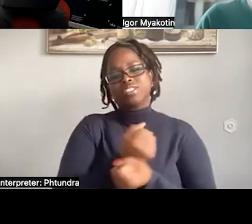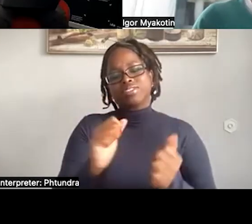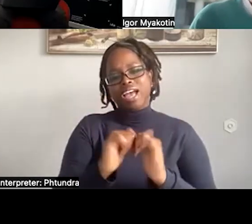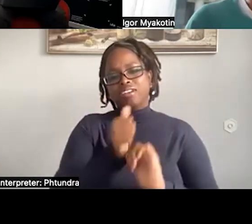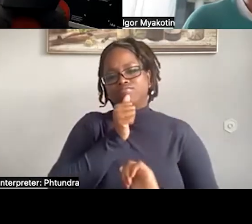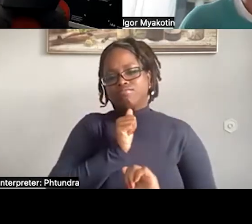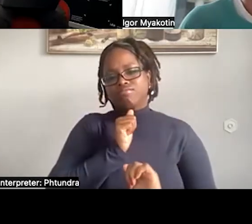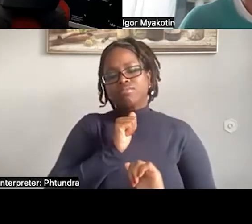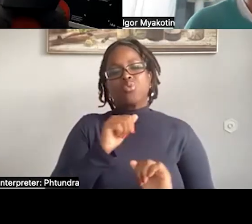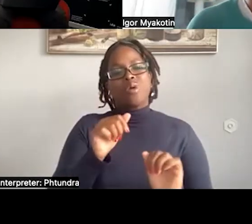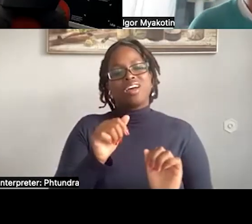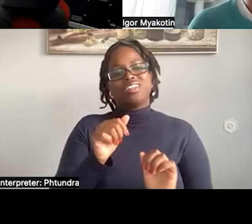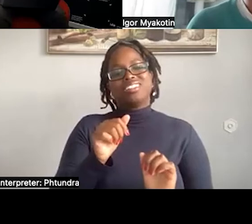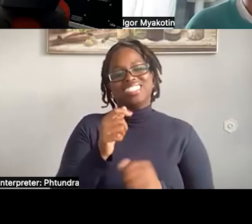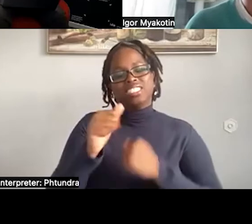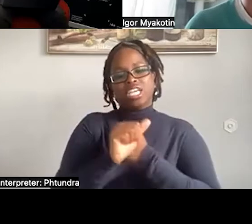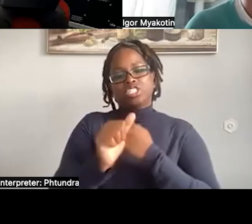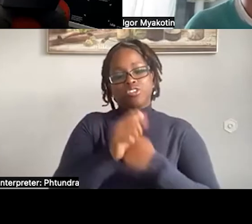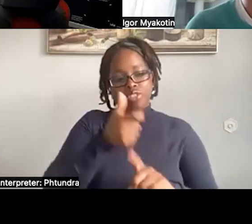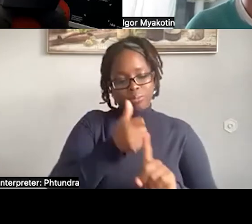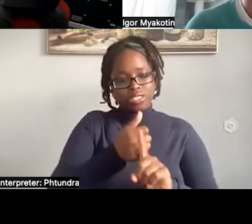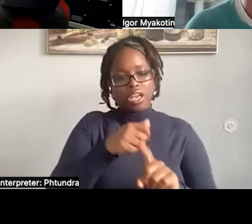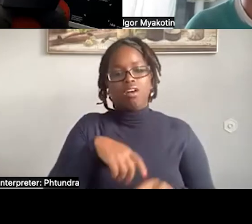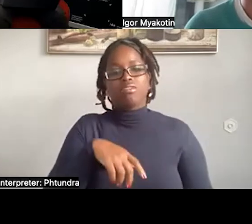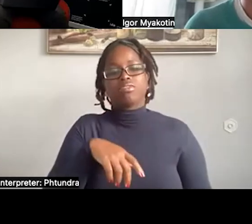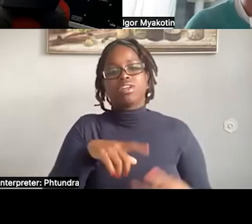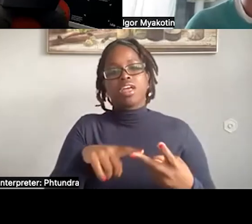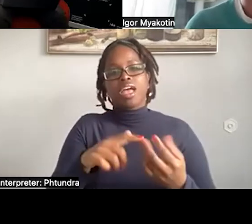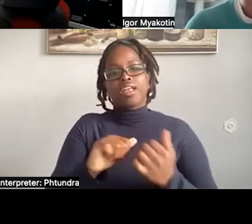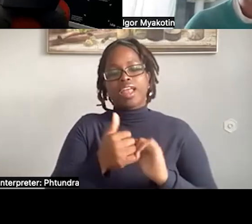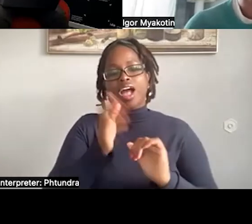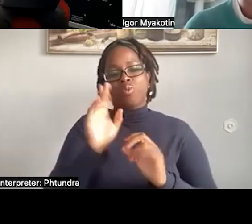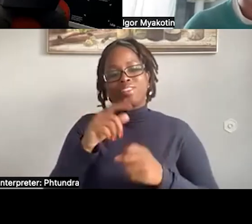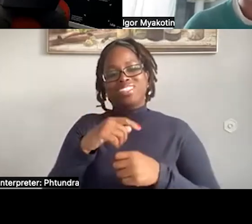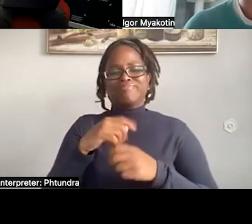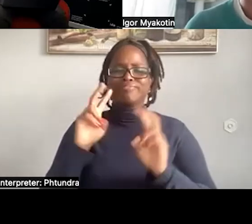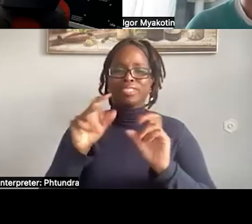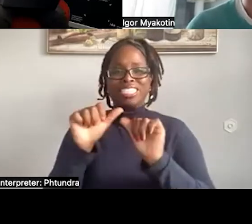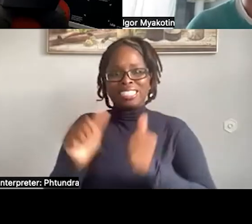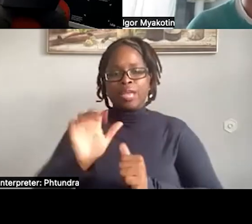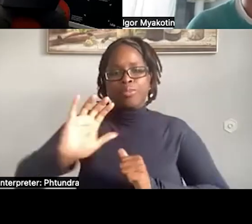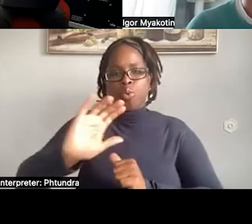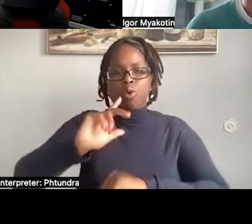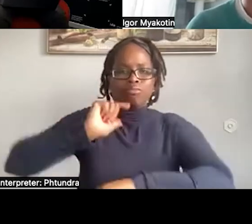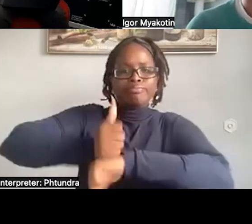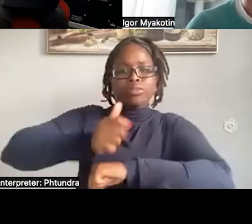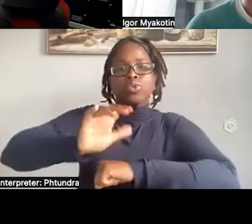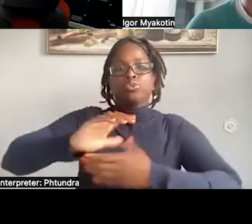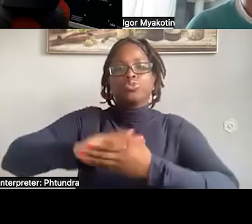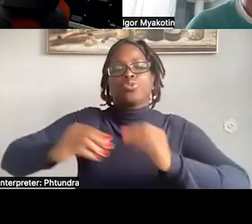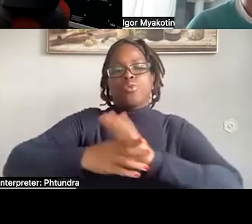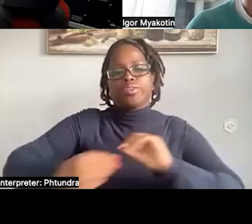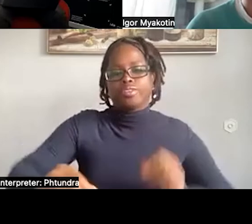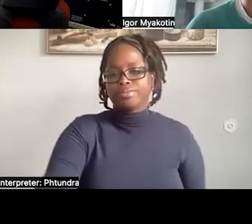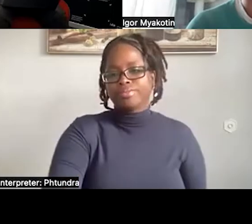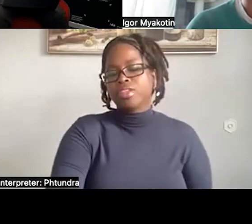them and for their protagonist? And how will that shape their story? So speaking about the last part